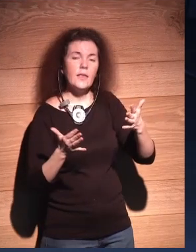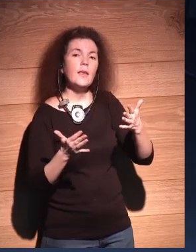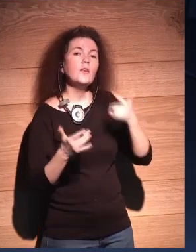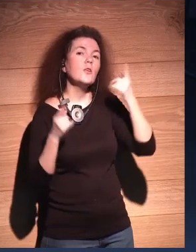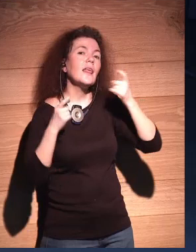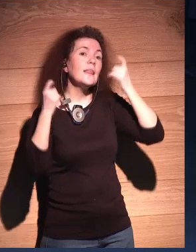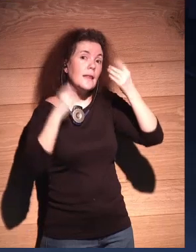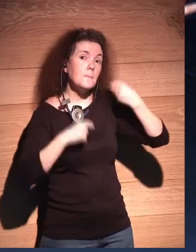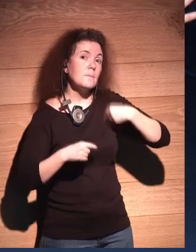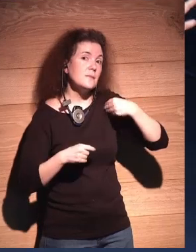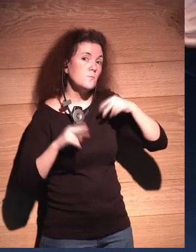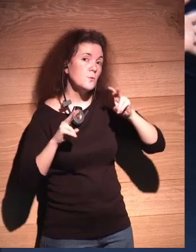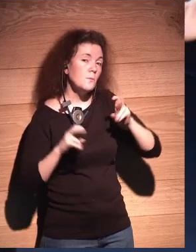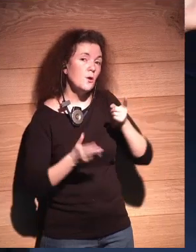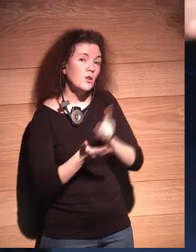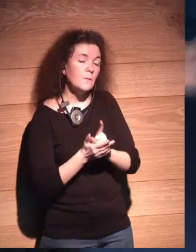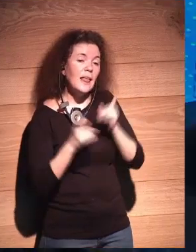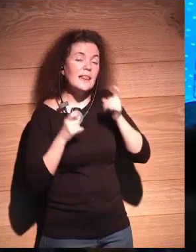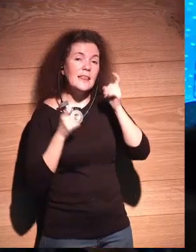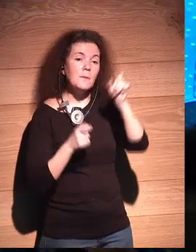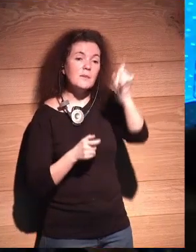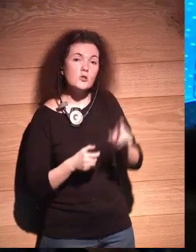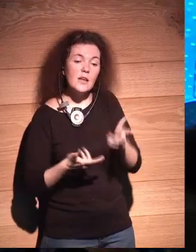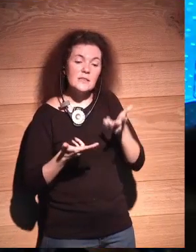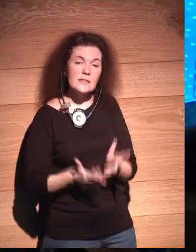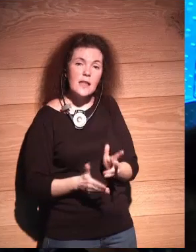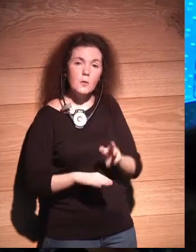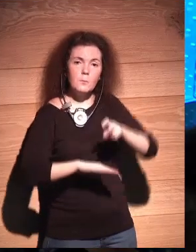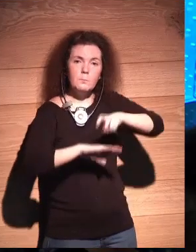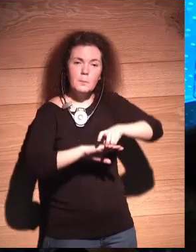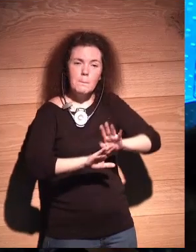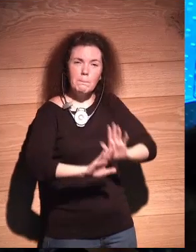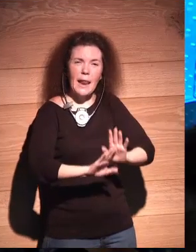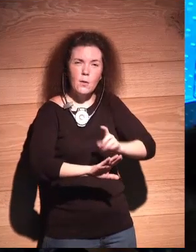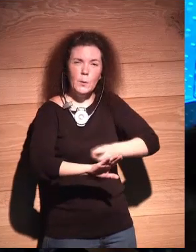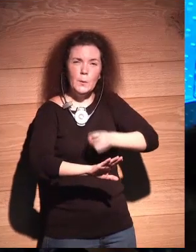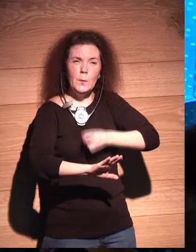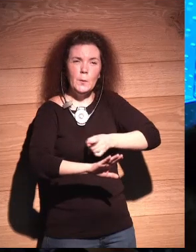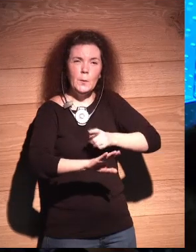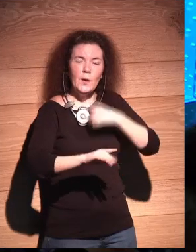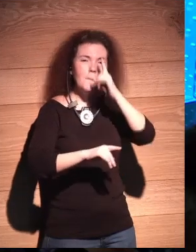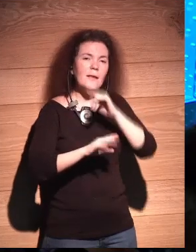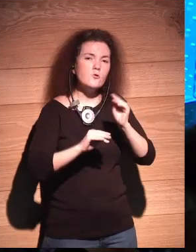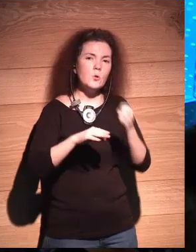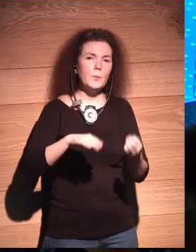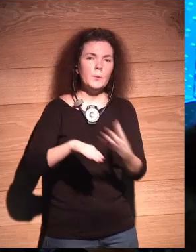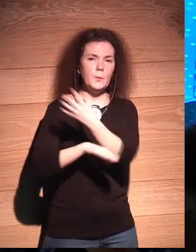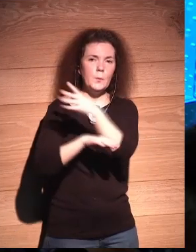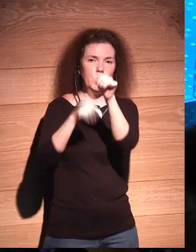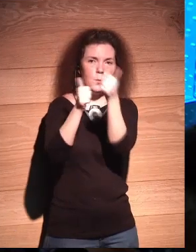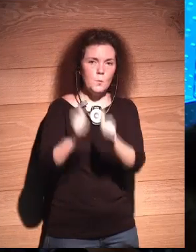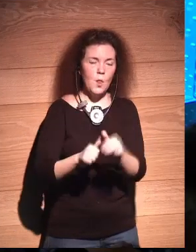very still, and you beam this image of them down to the museum. So it's about